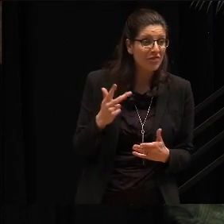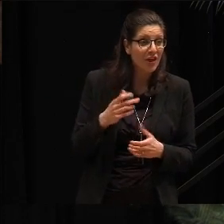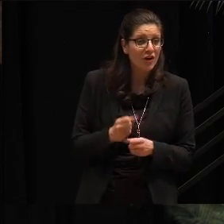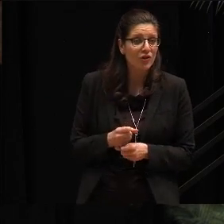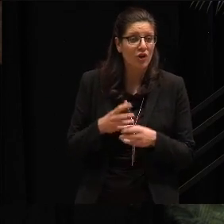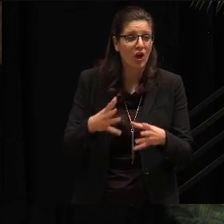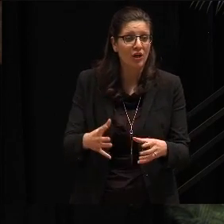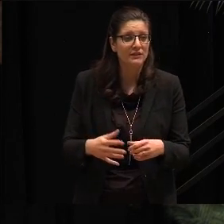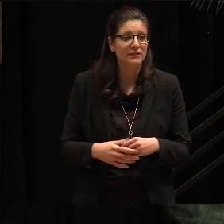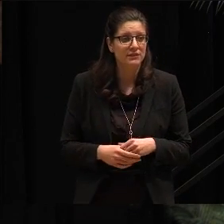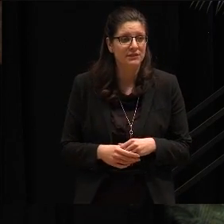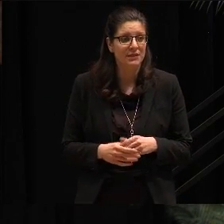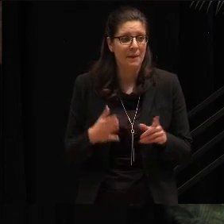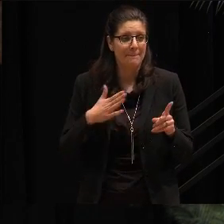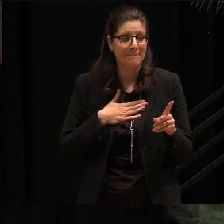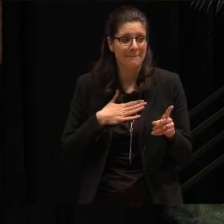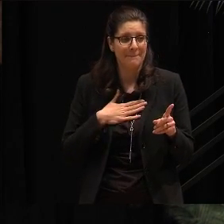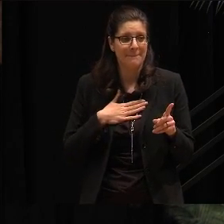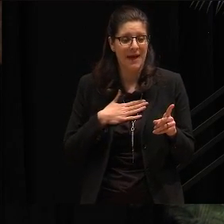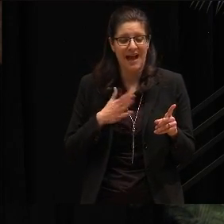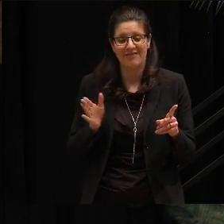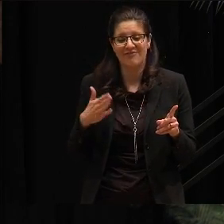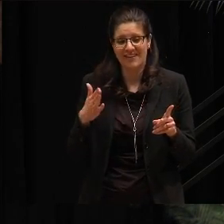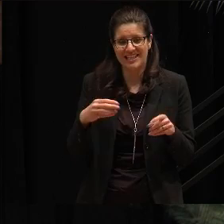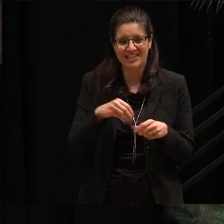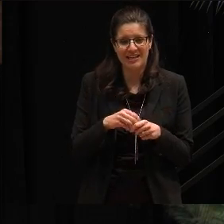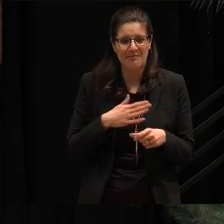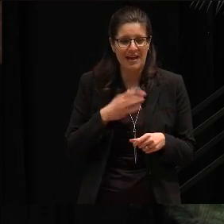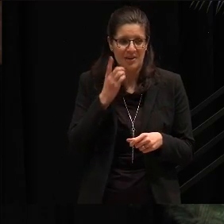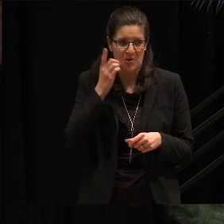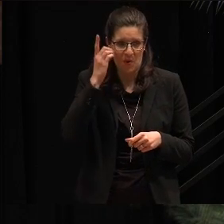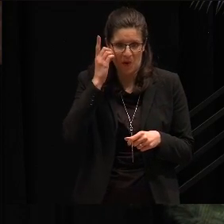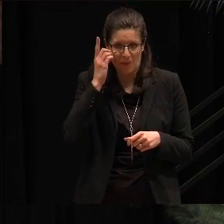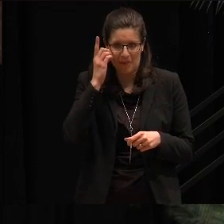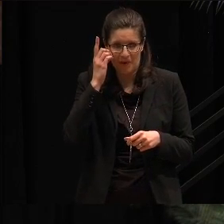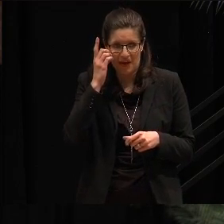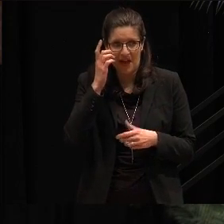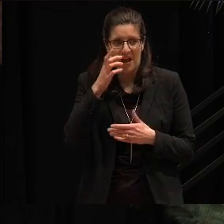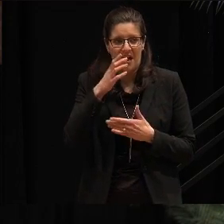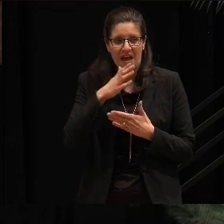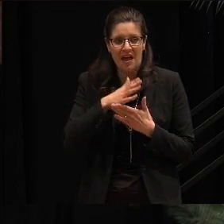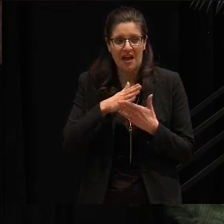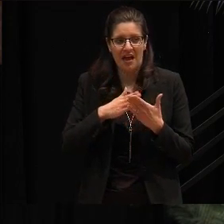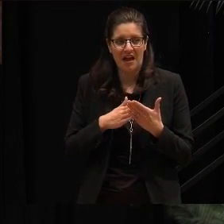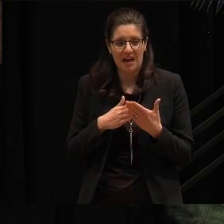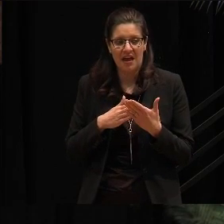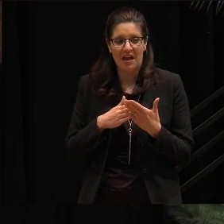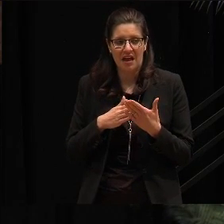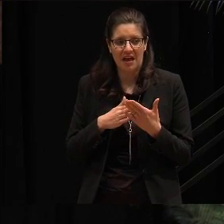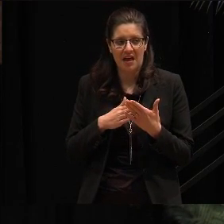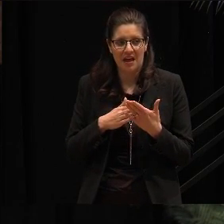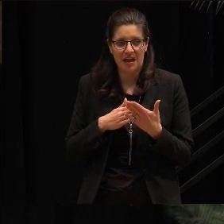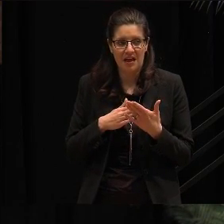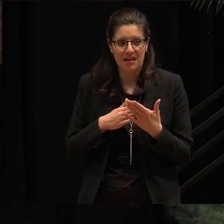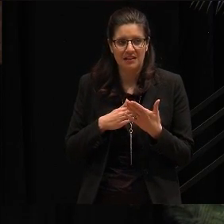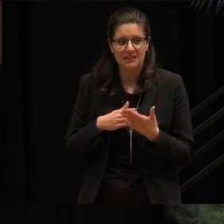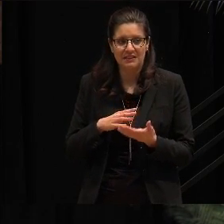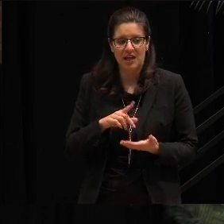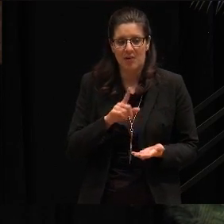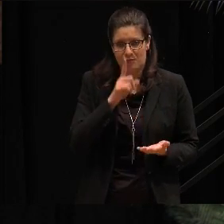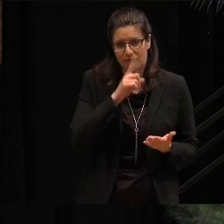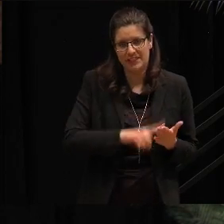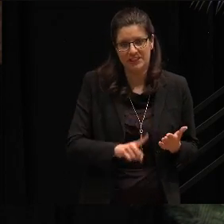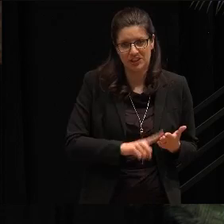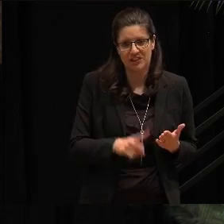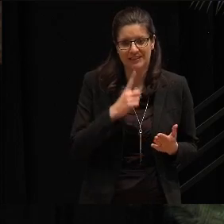it. My fish, which lives in my dorm, there are some papers that report that fish have an attention span of about 9 seconds. It's been